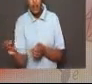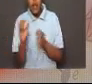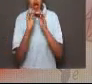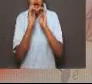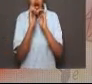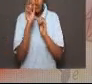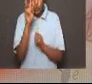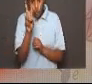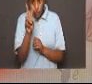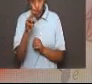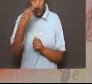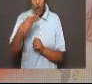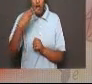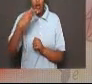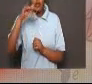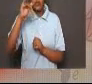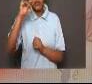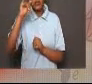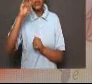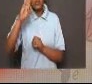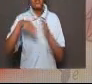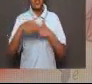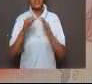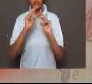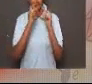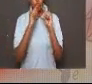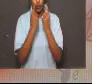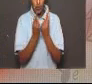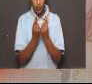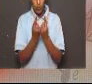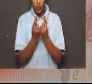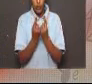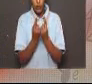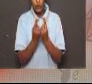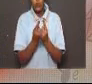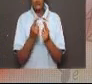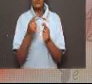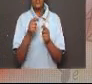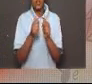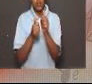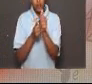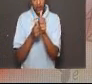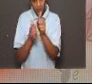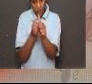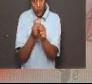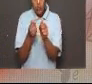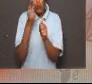how two hybridized groups orient themselves with respect to one